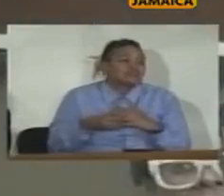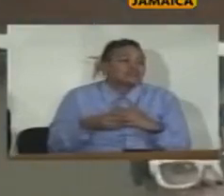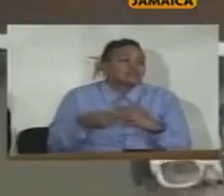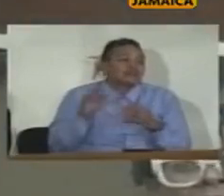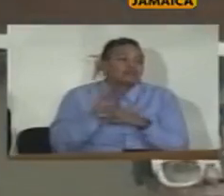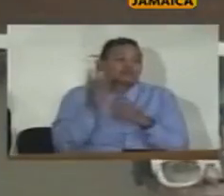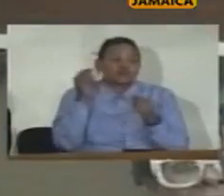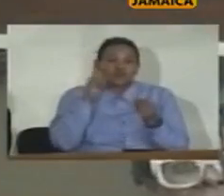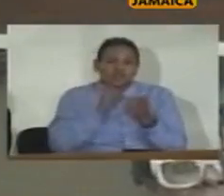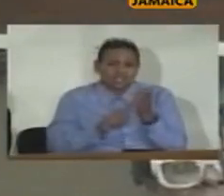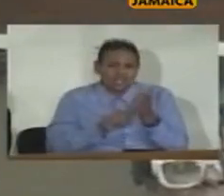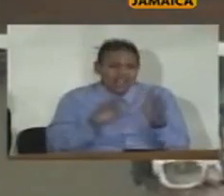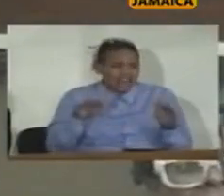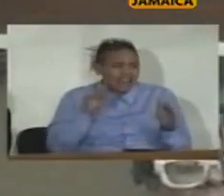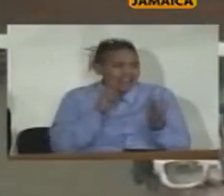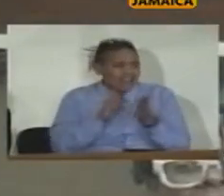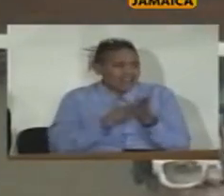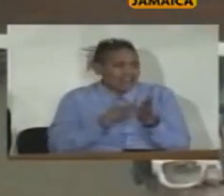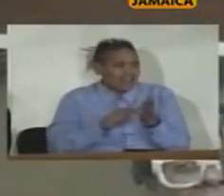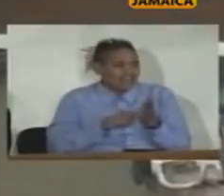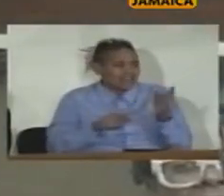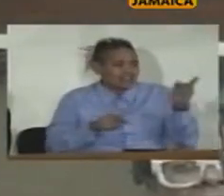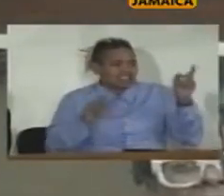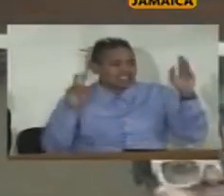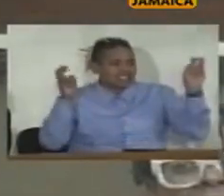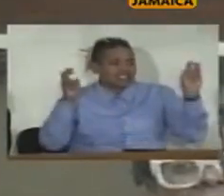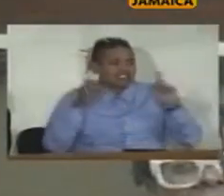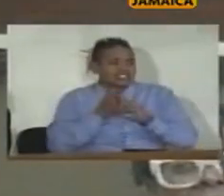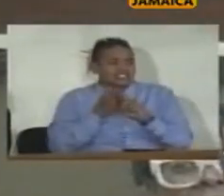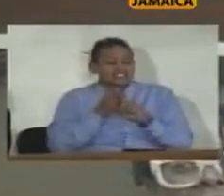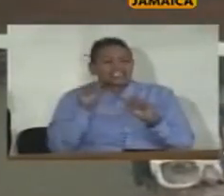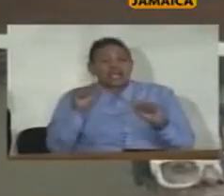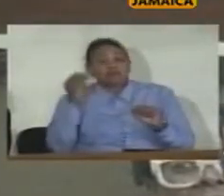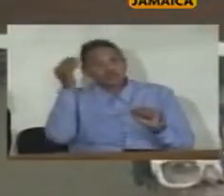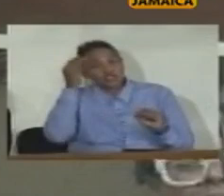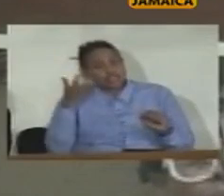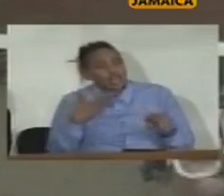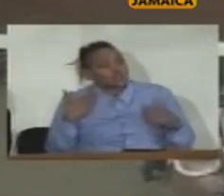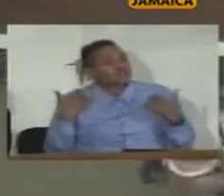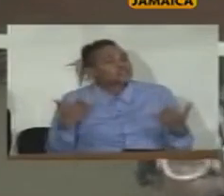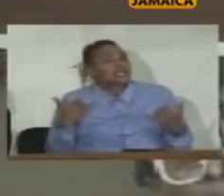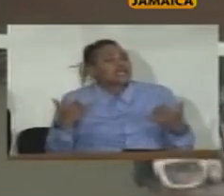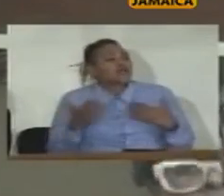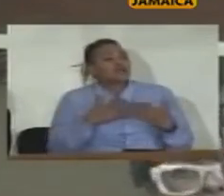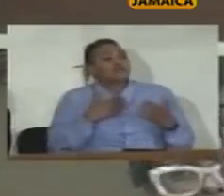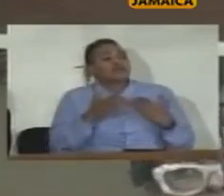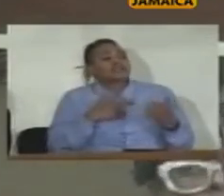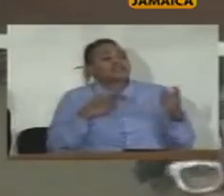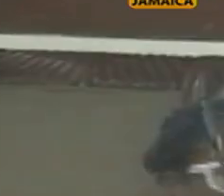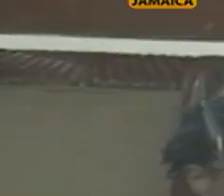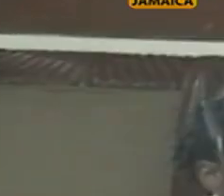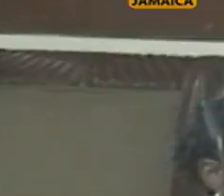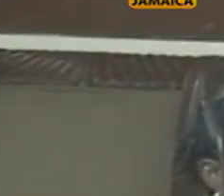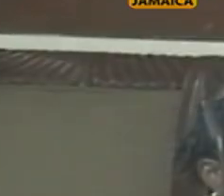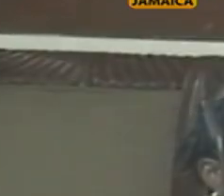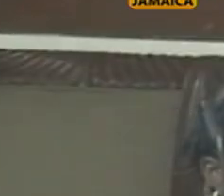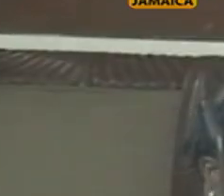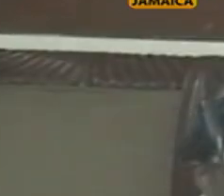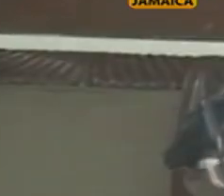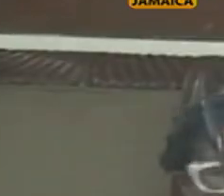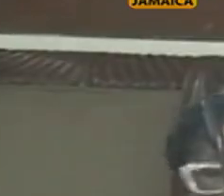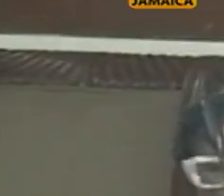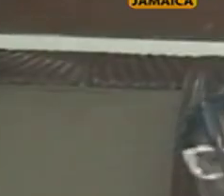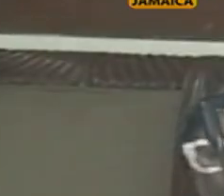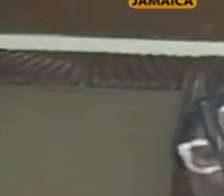diligence and has not investigated this matter to be able to tell us today whether or not this is the case. Minister, this